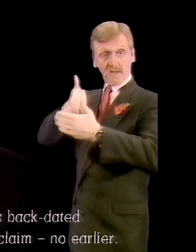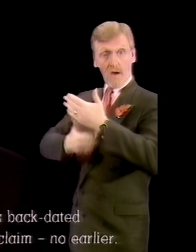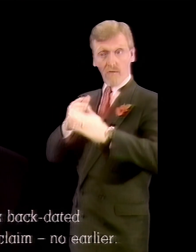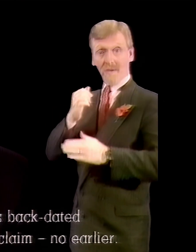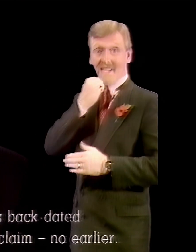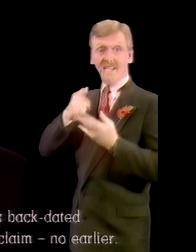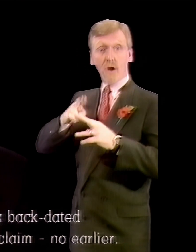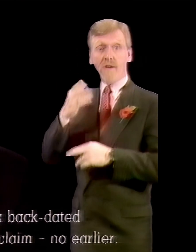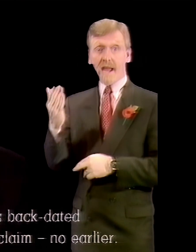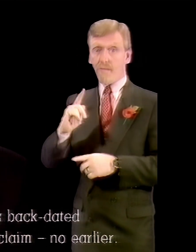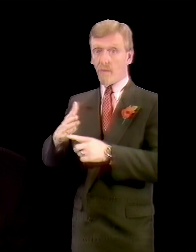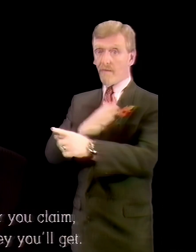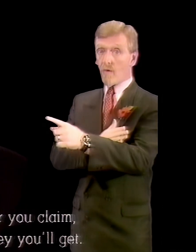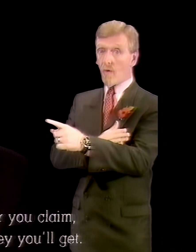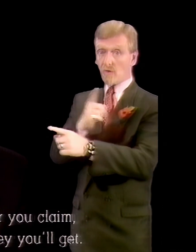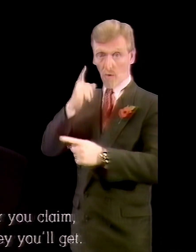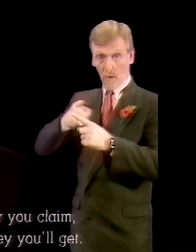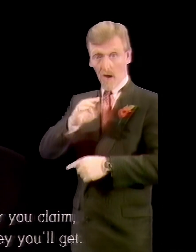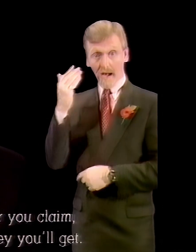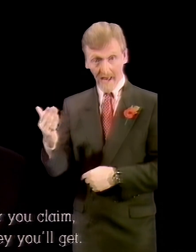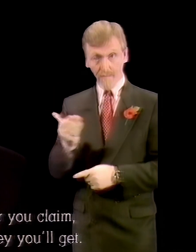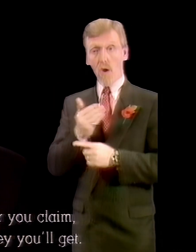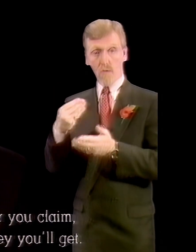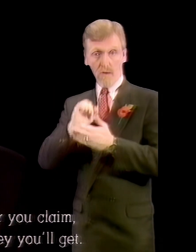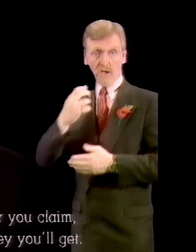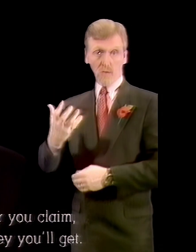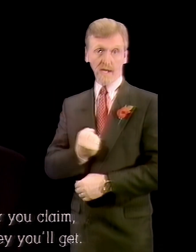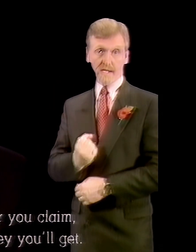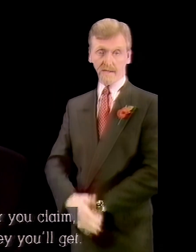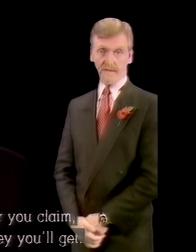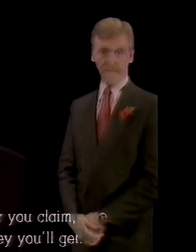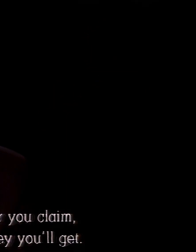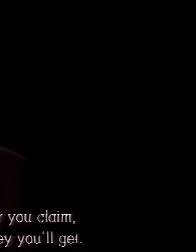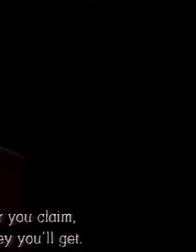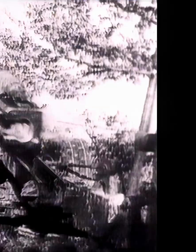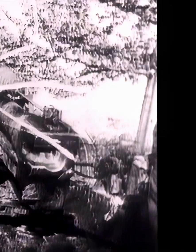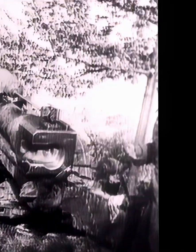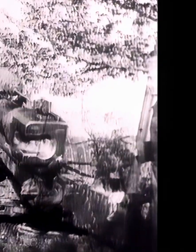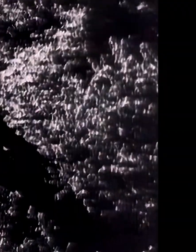date of your claim, no earlier than that. So the sooner you get your claim in, the more money you'll get.